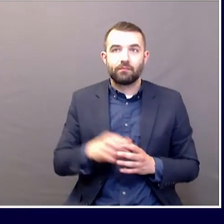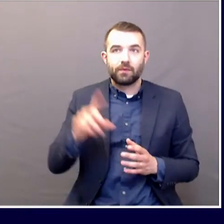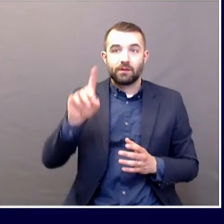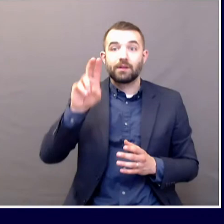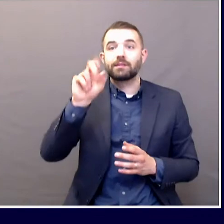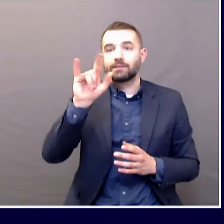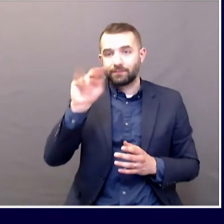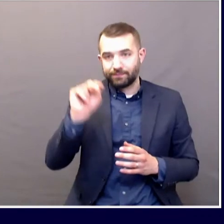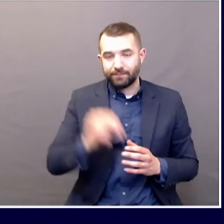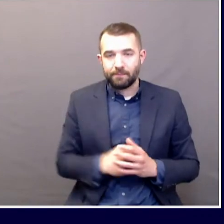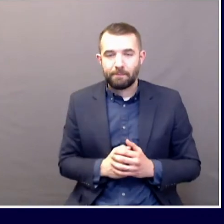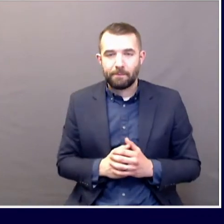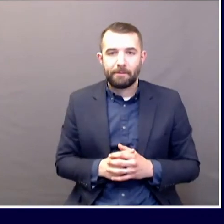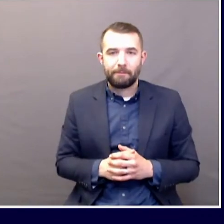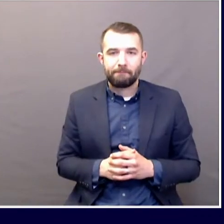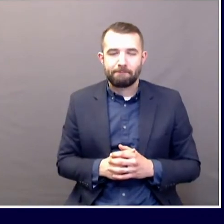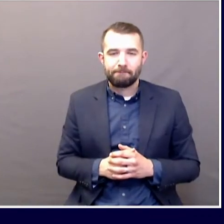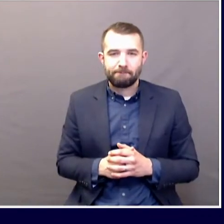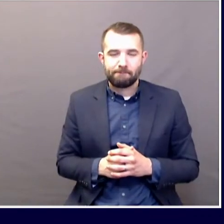next.